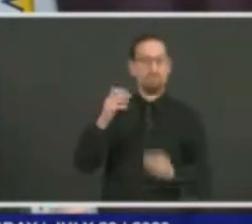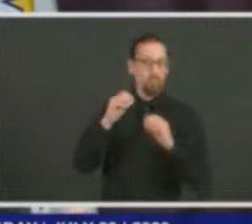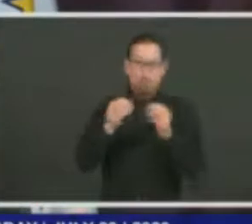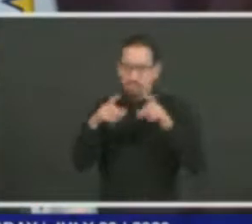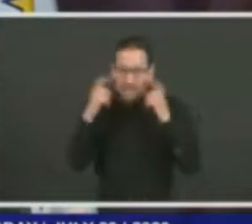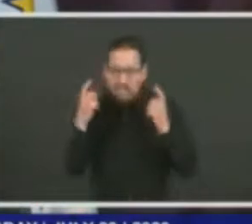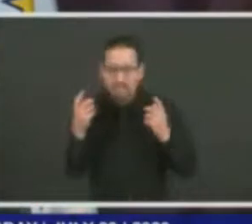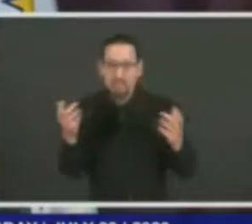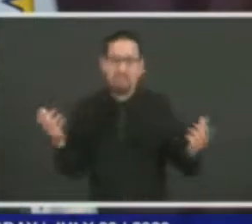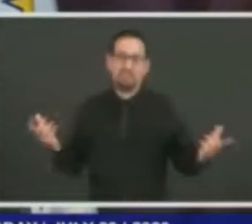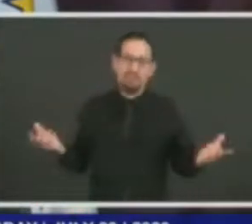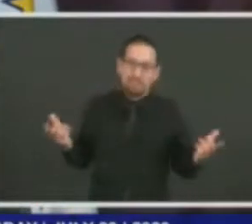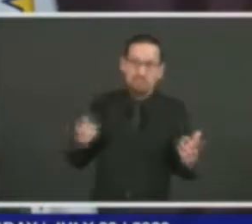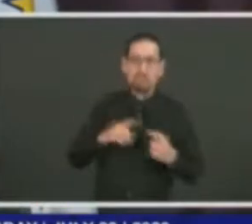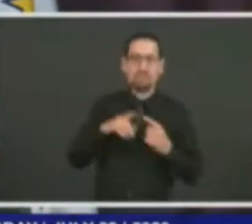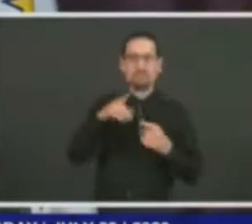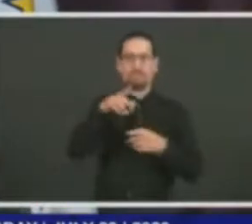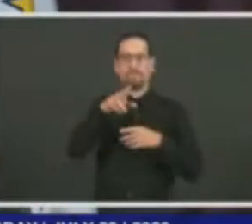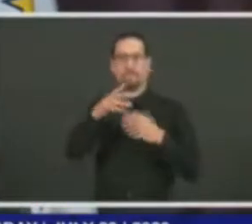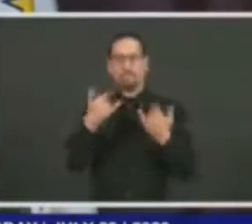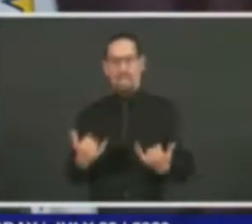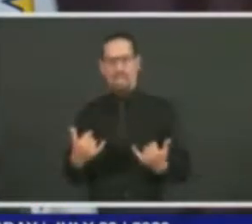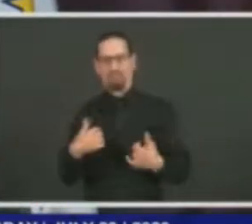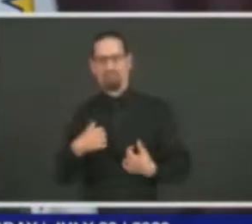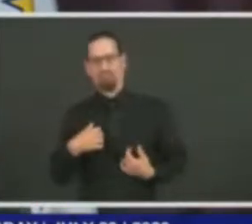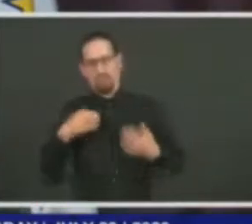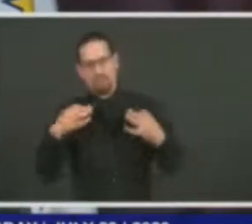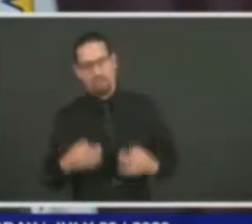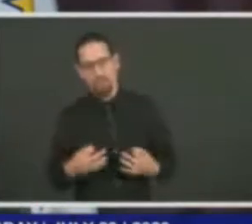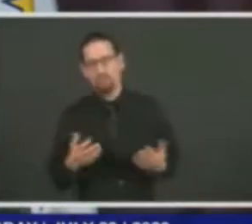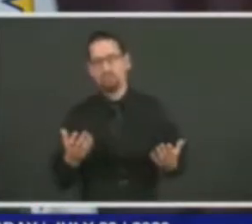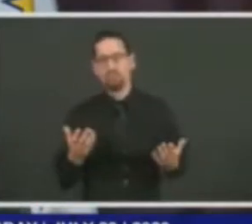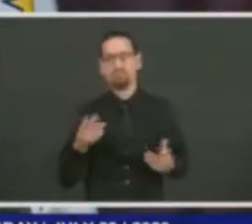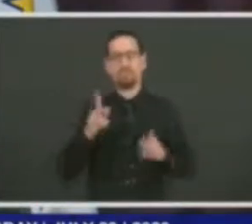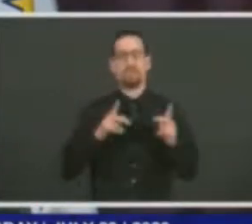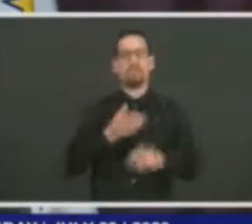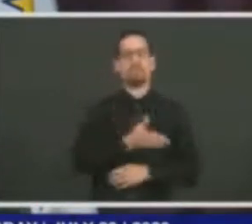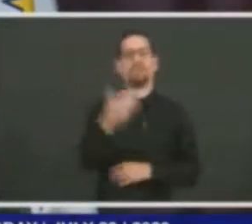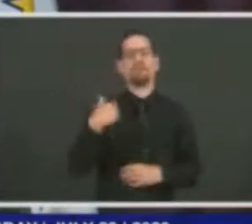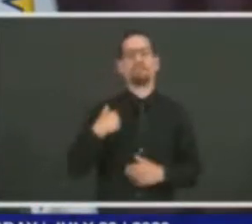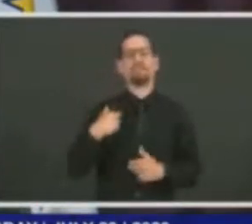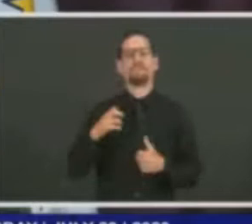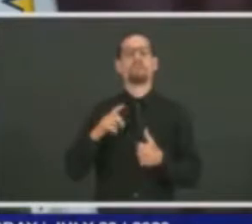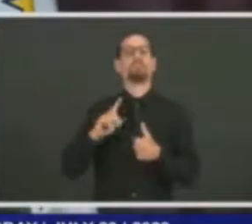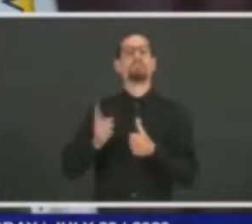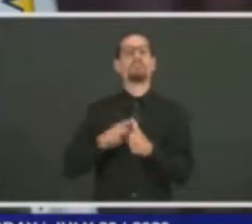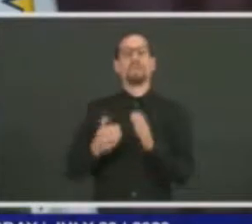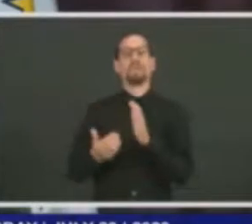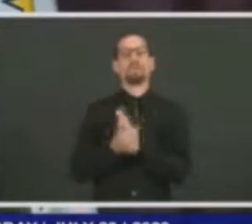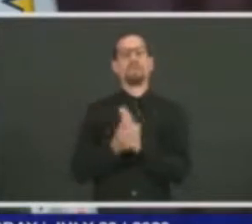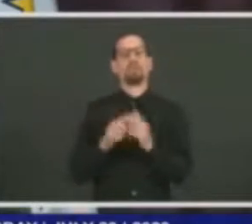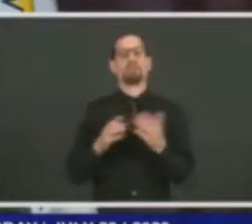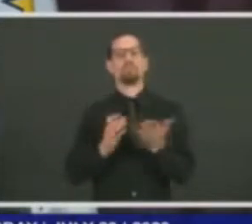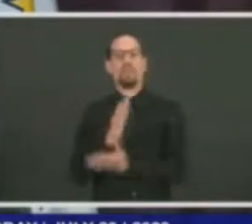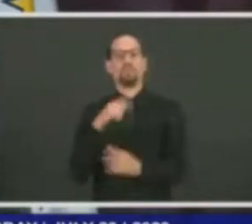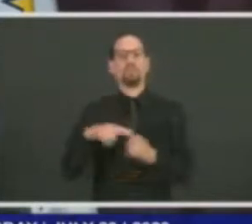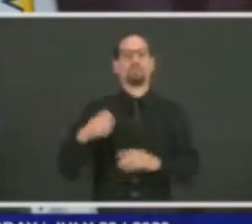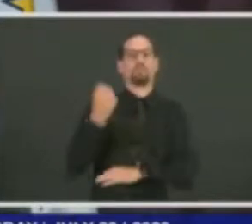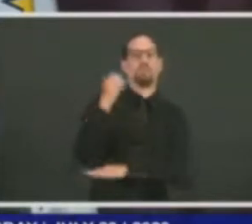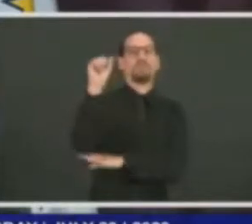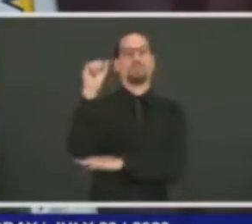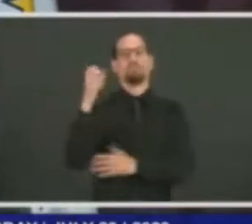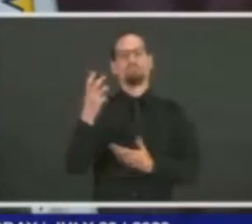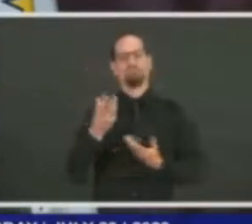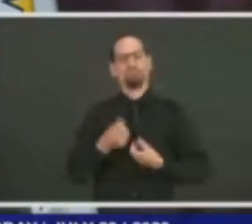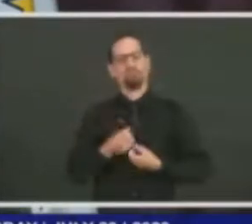have decided is that, you know, people have a First Amendment right to express their views. So we've enforced it, right?